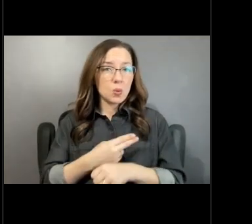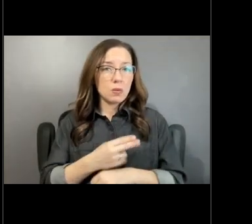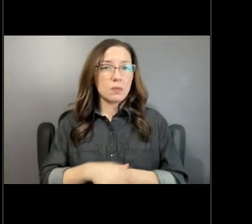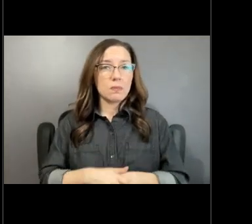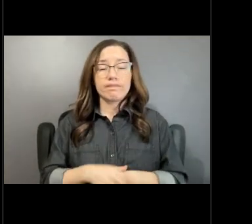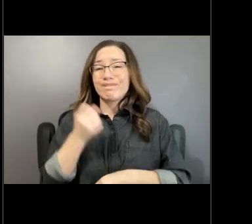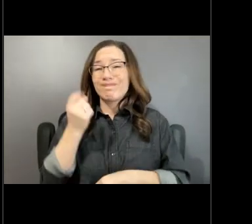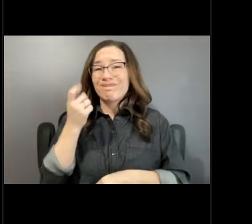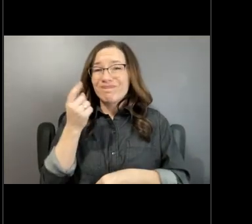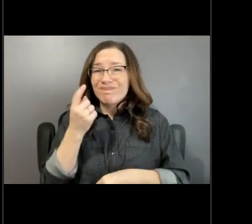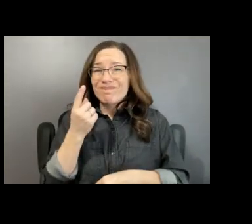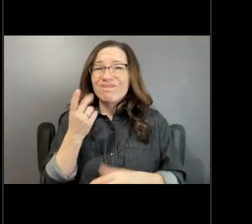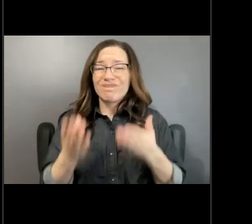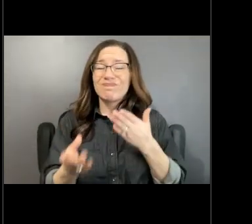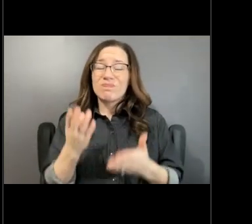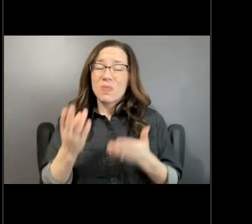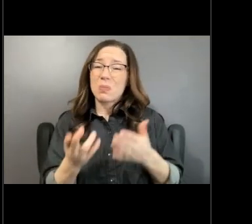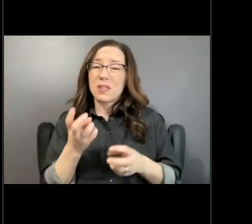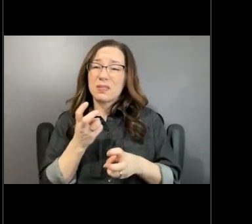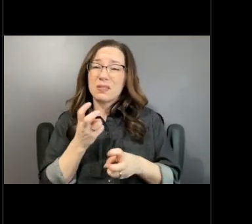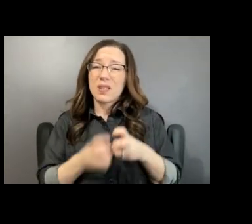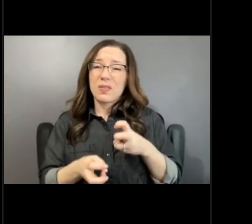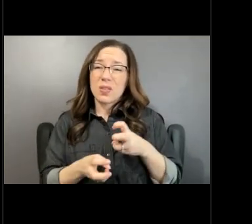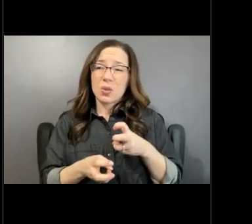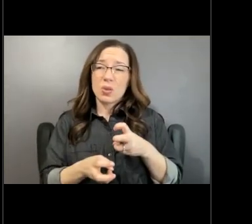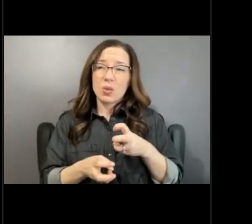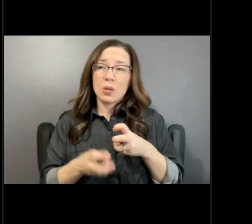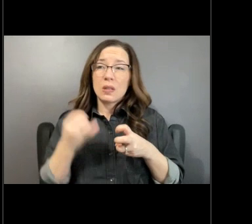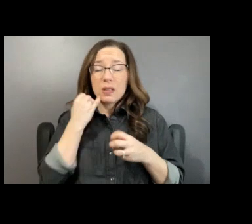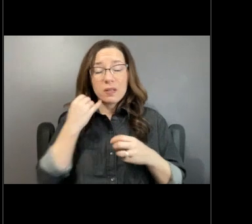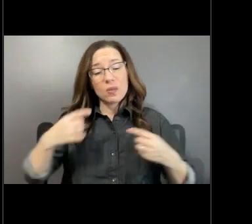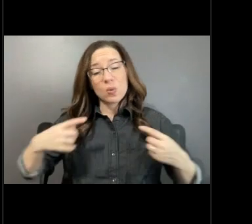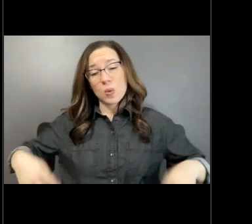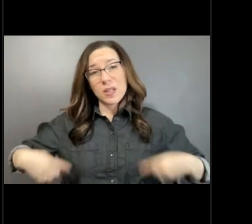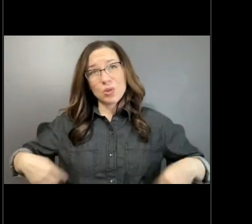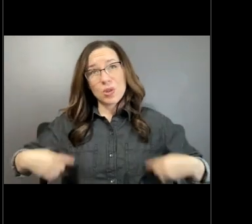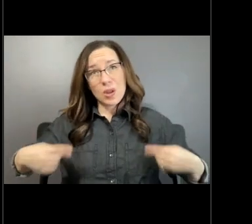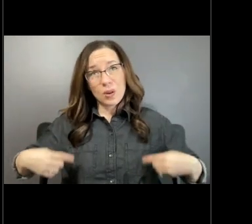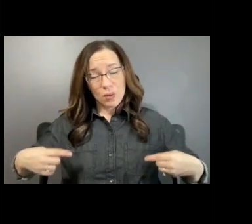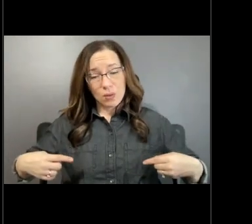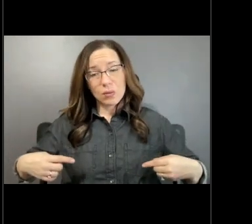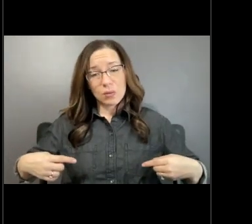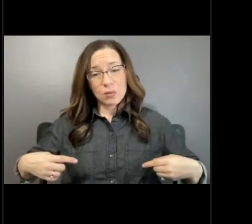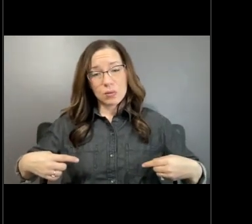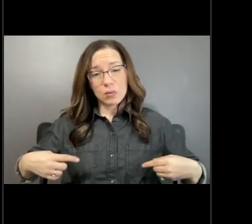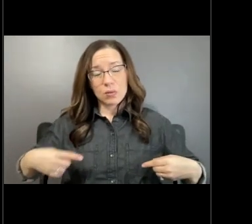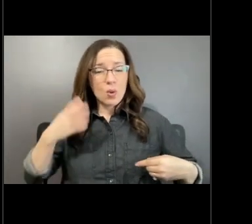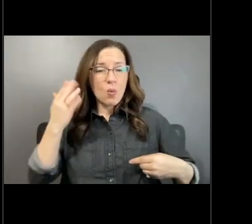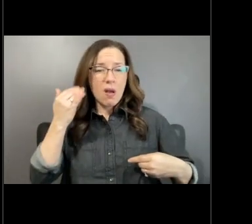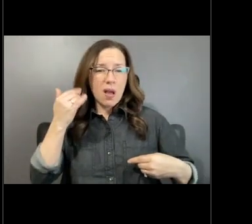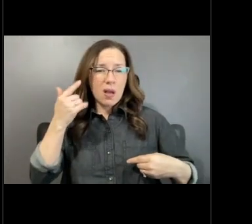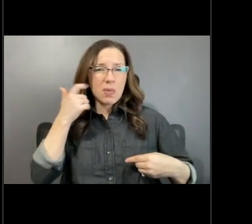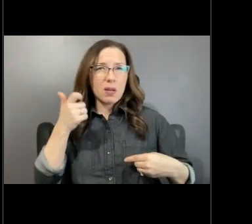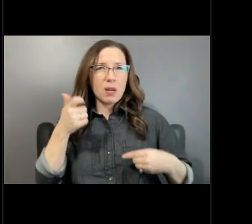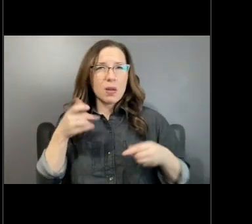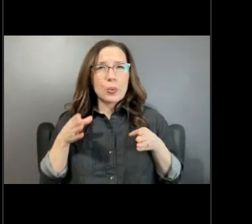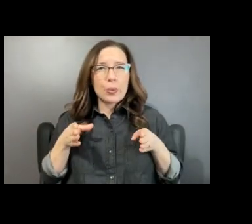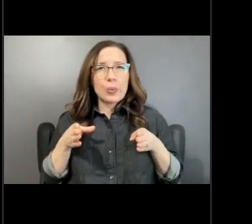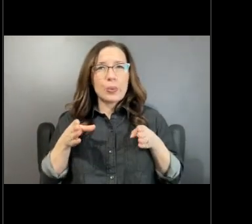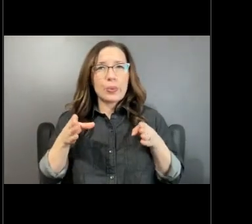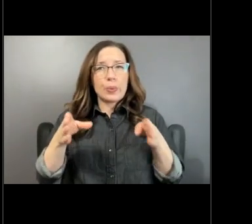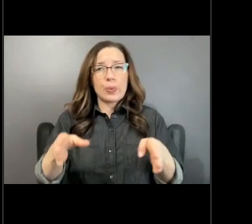it may be difficult for many people using wheelchairs due to its narrow